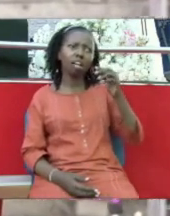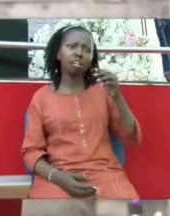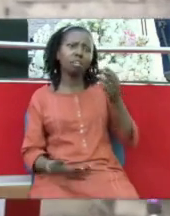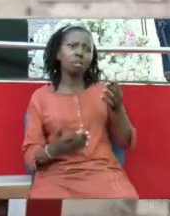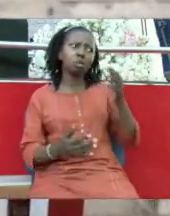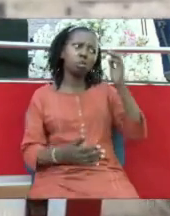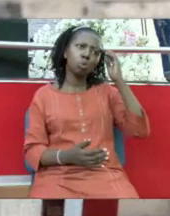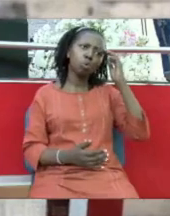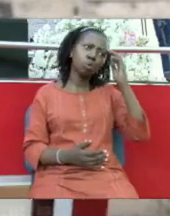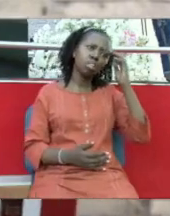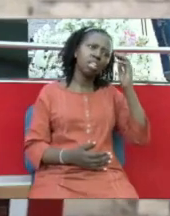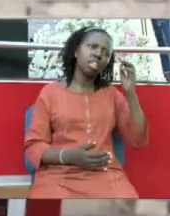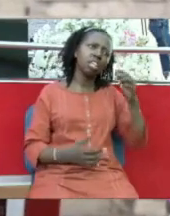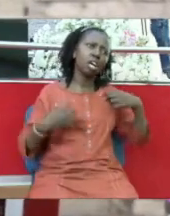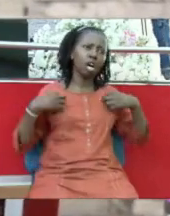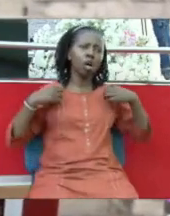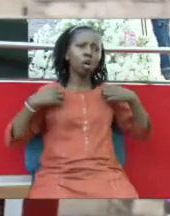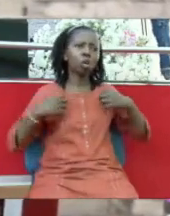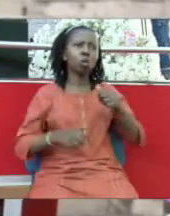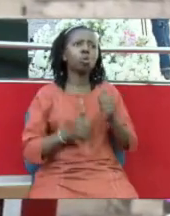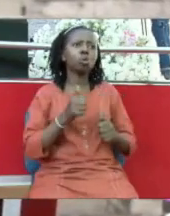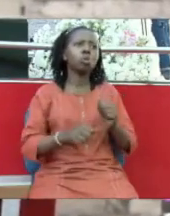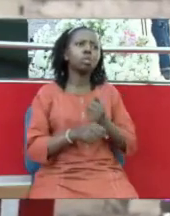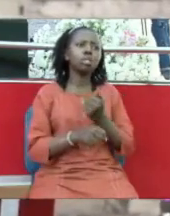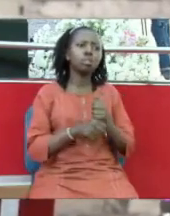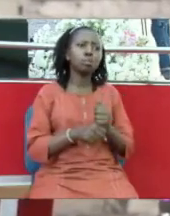the lorry to stop and go to the side?